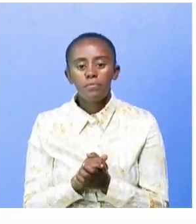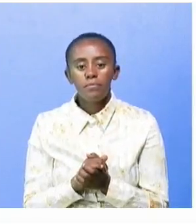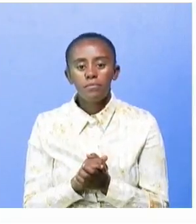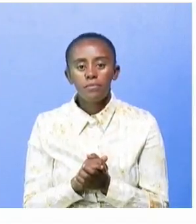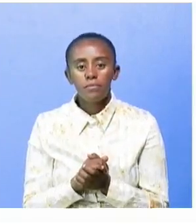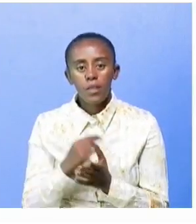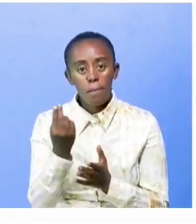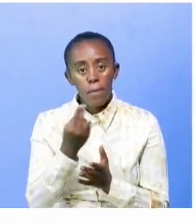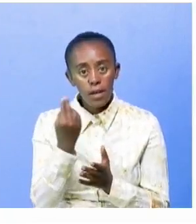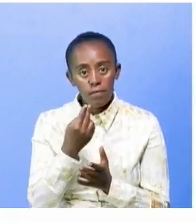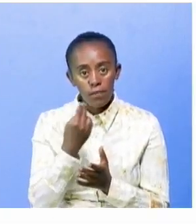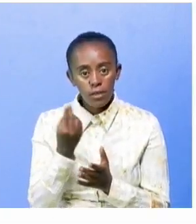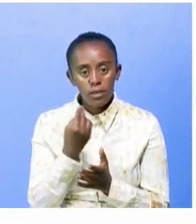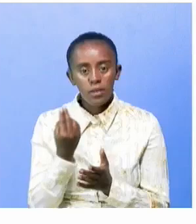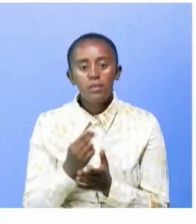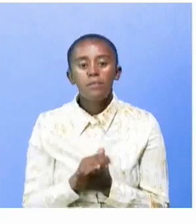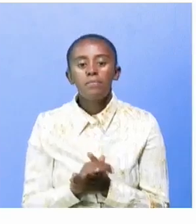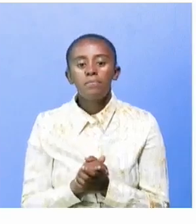benefit,